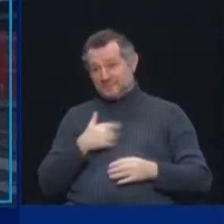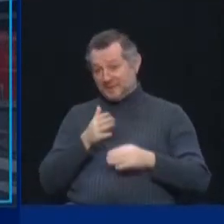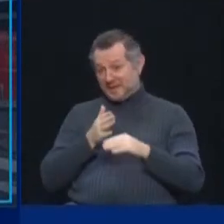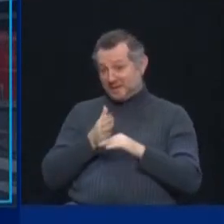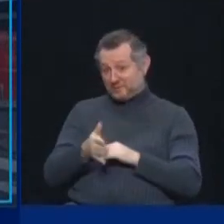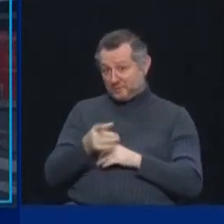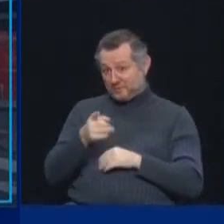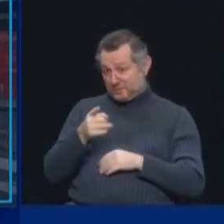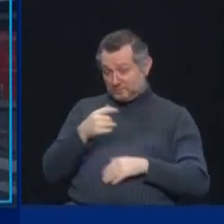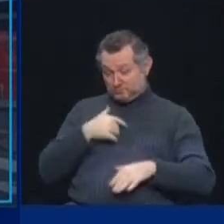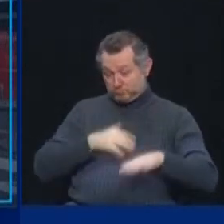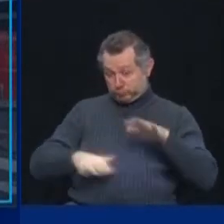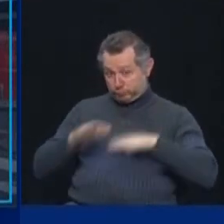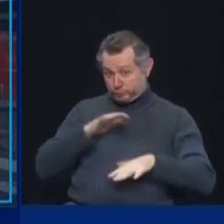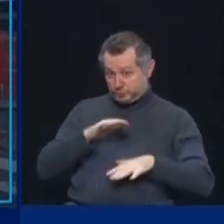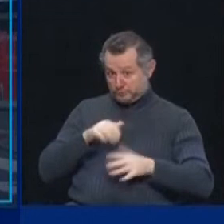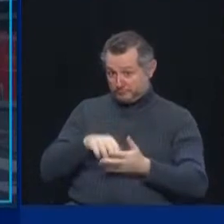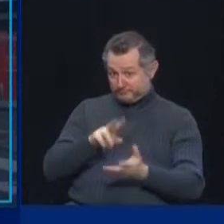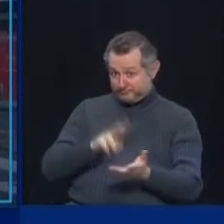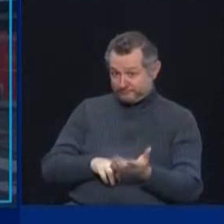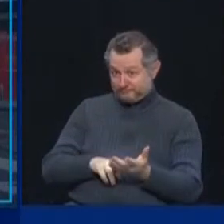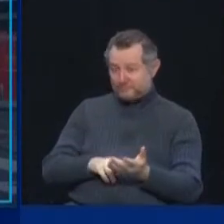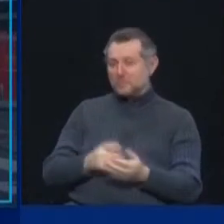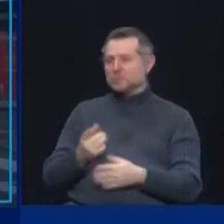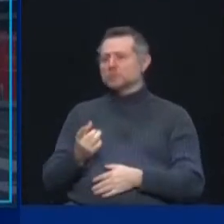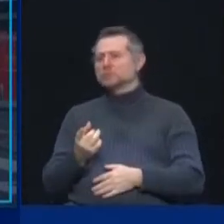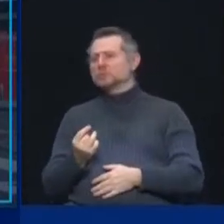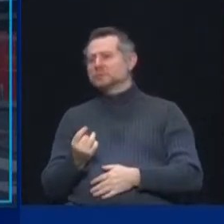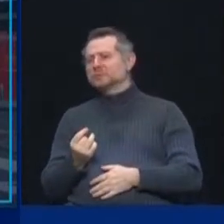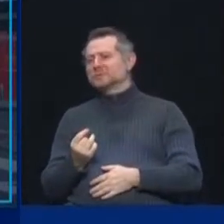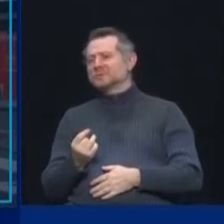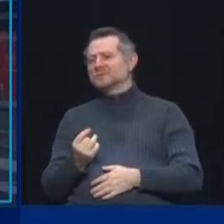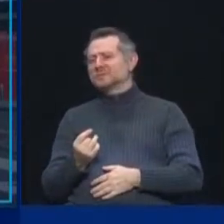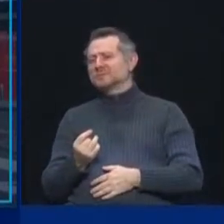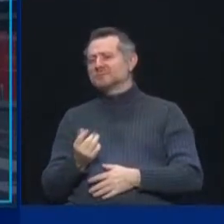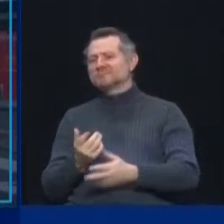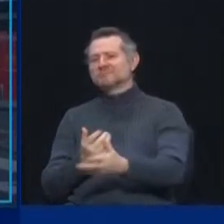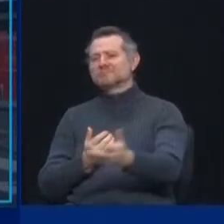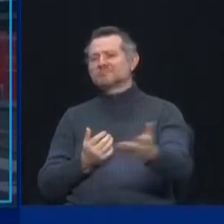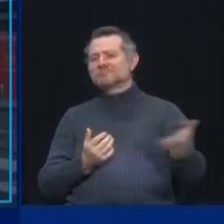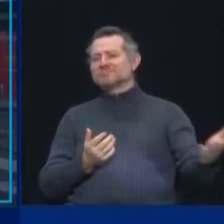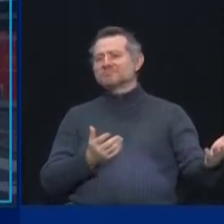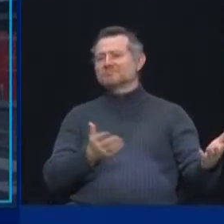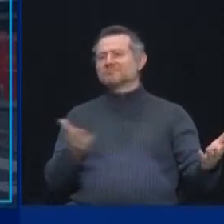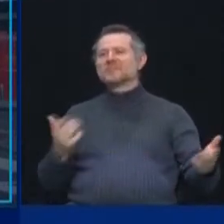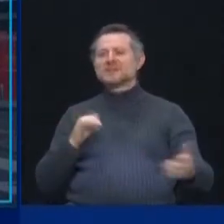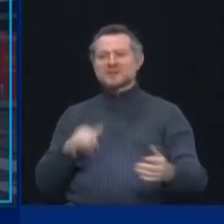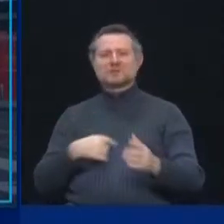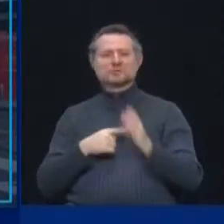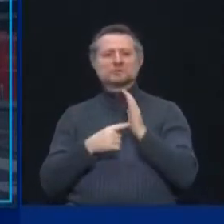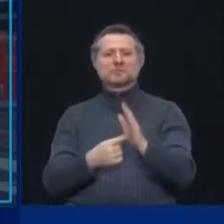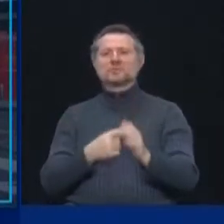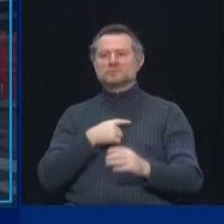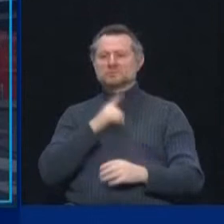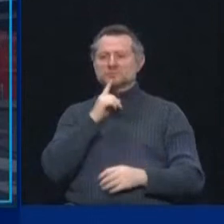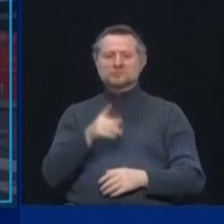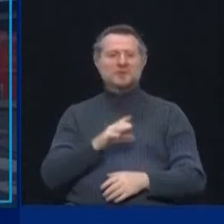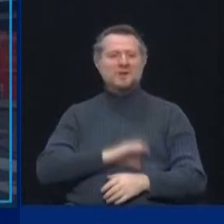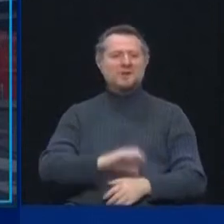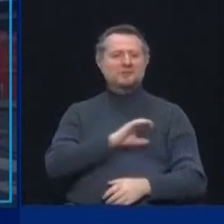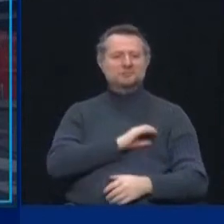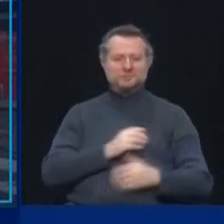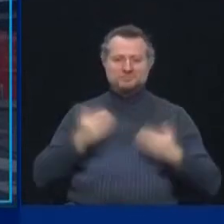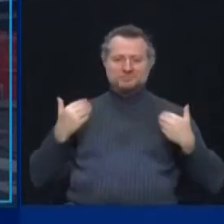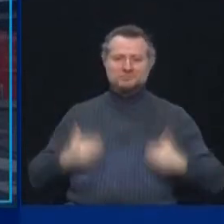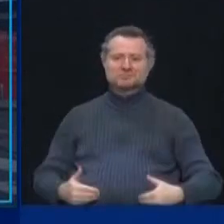end, what do you do? That's what defines your character and your personality. You